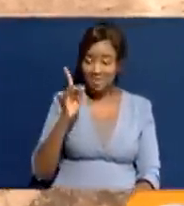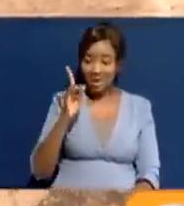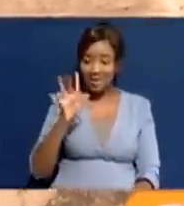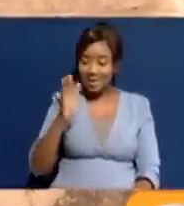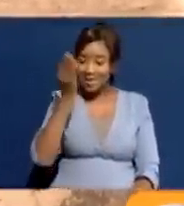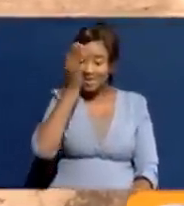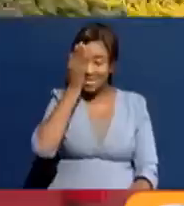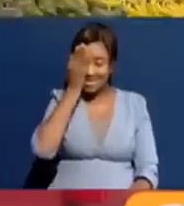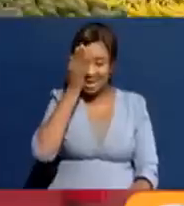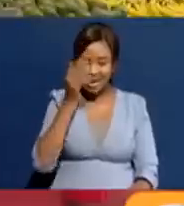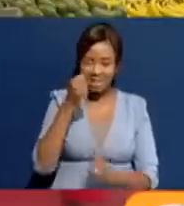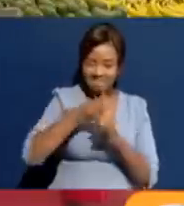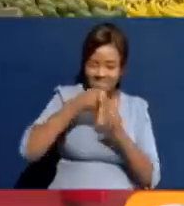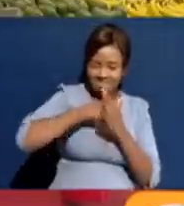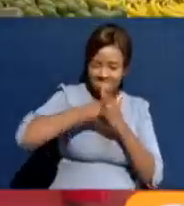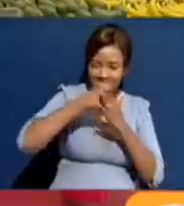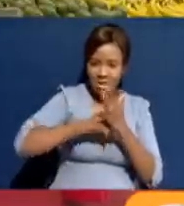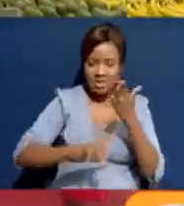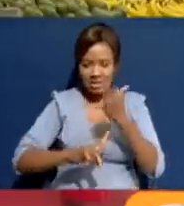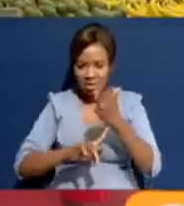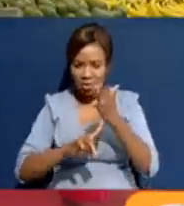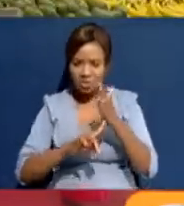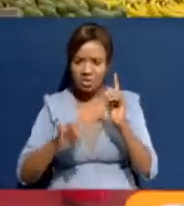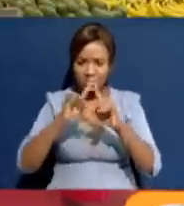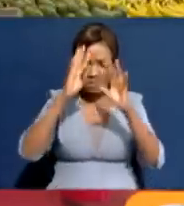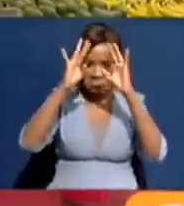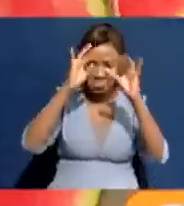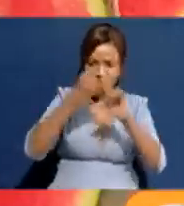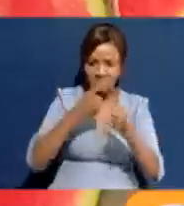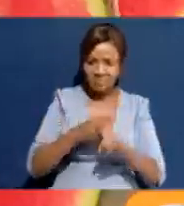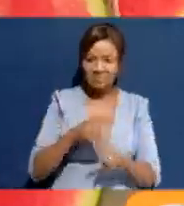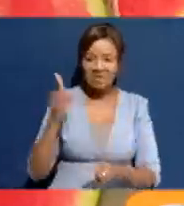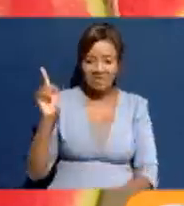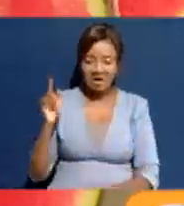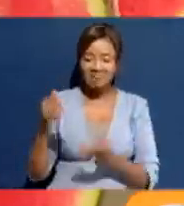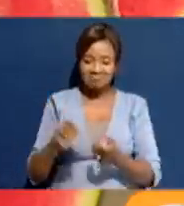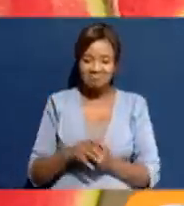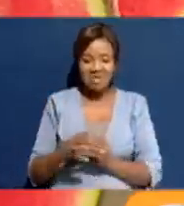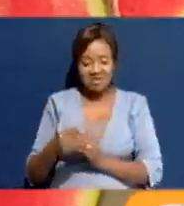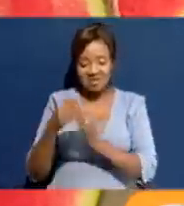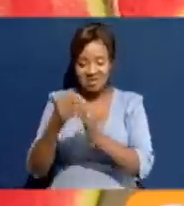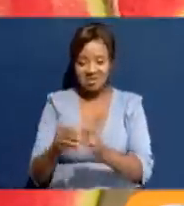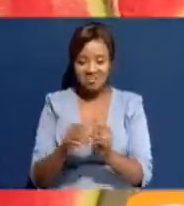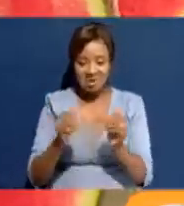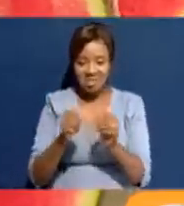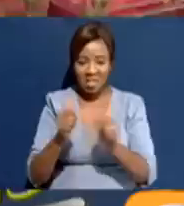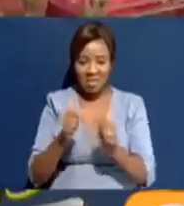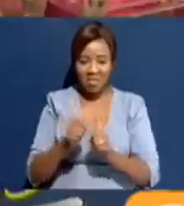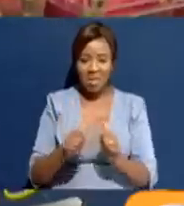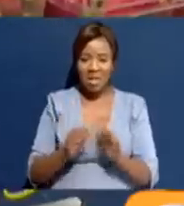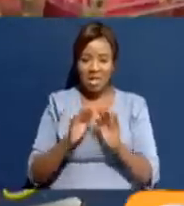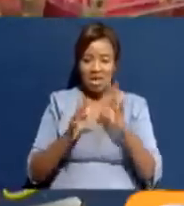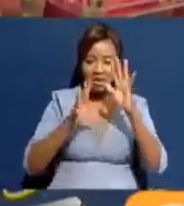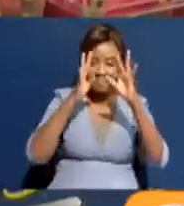combining grit, determination, and technology and innovation to become a world leader in agricultural innovation